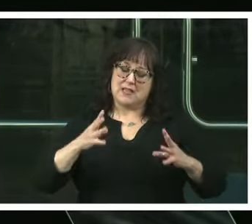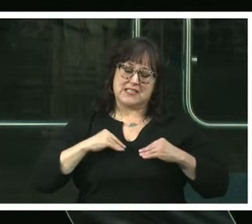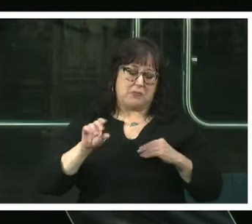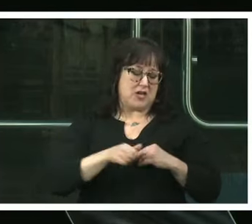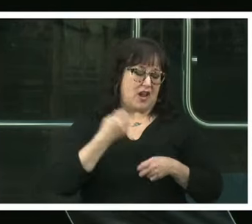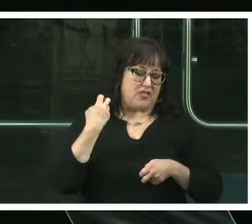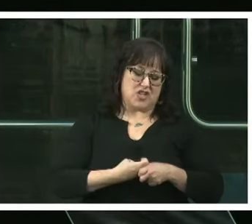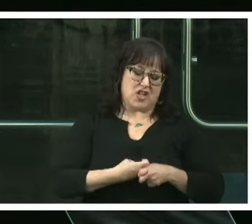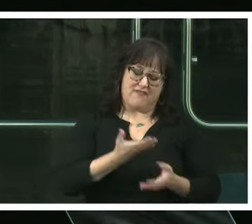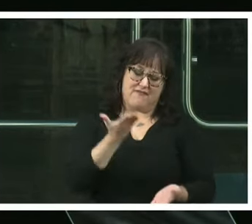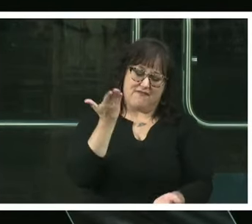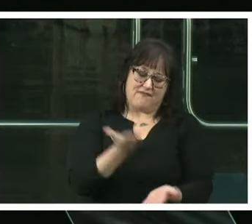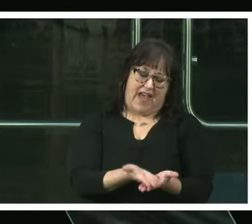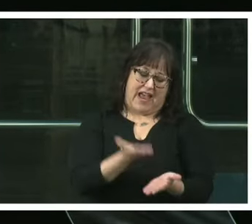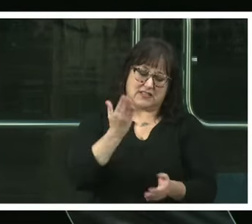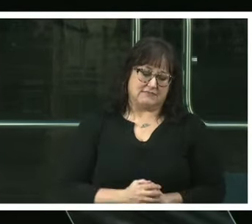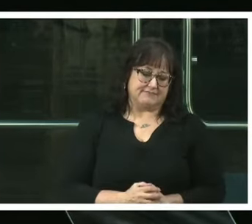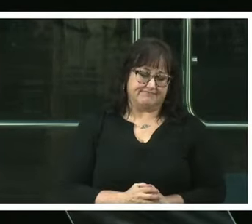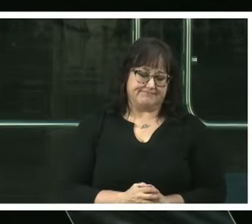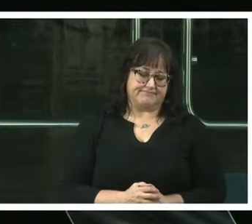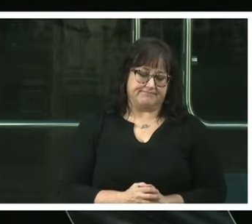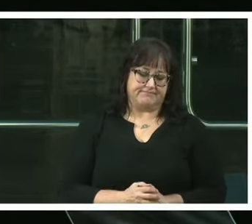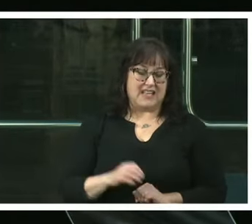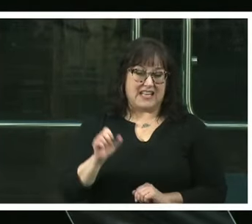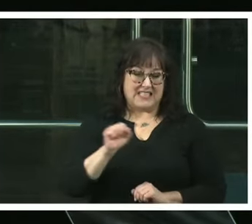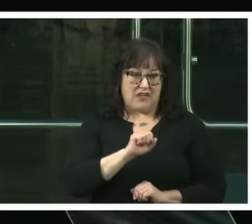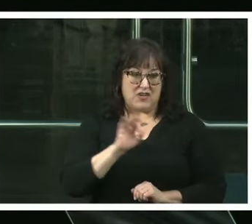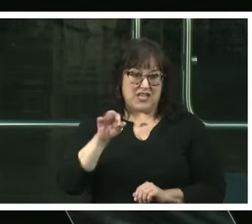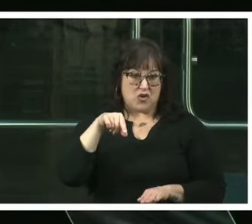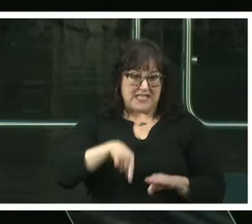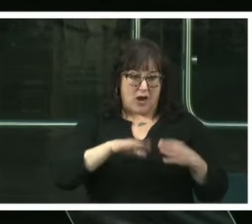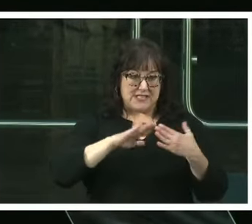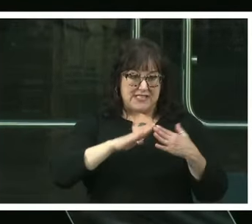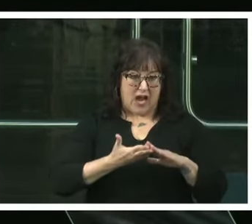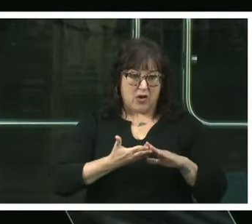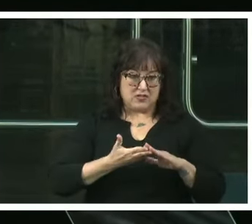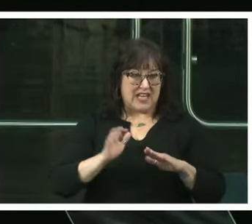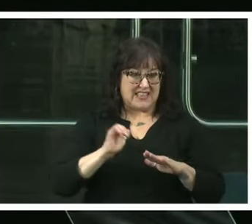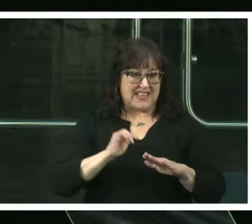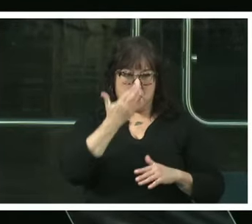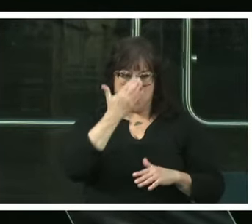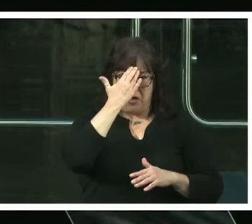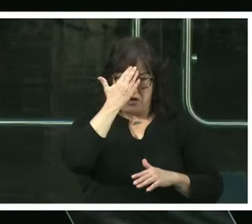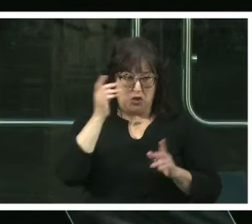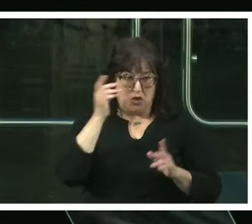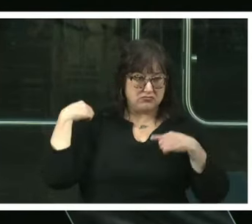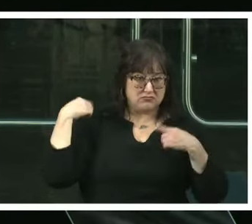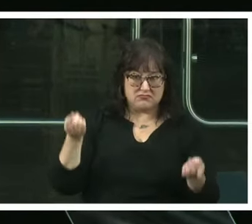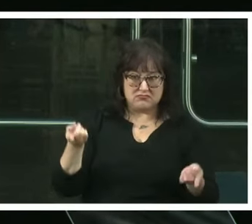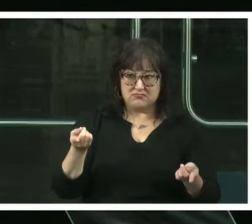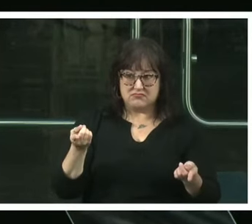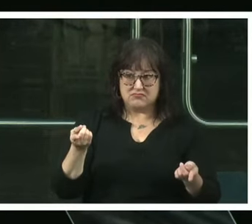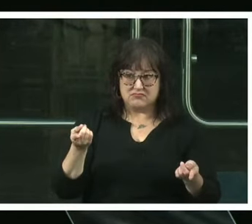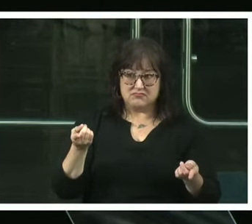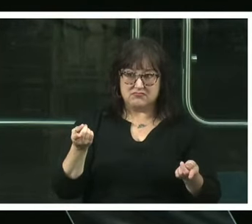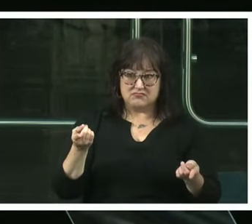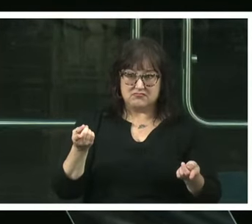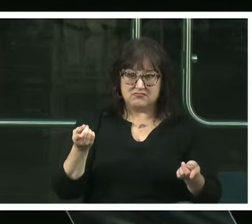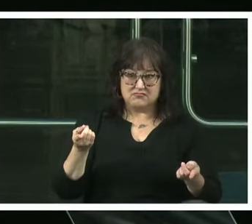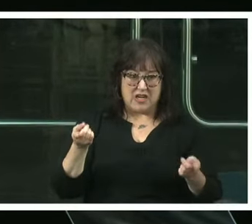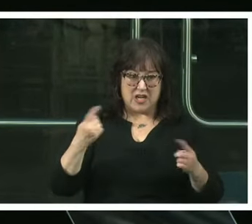fact. San Francisco downtown, as we know it, is not coming